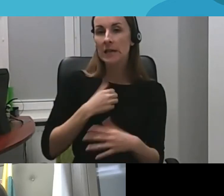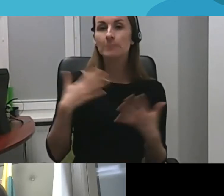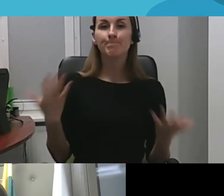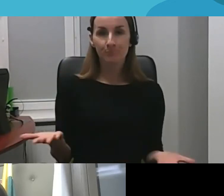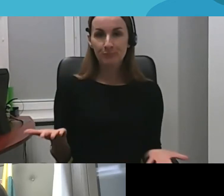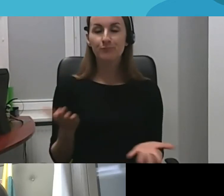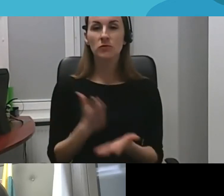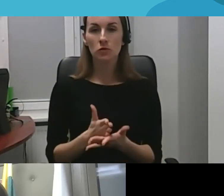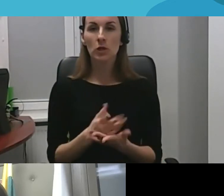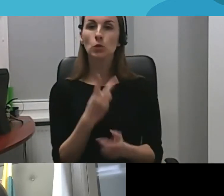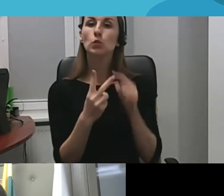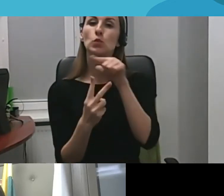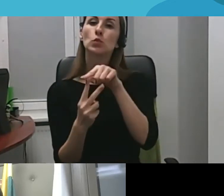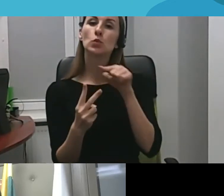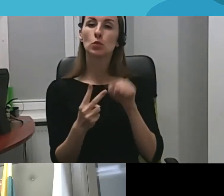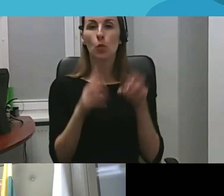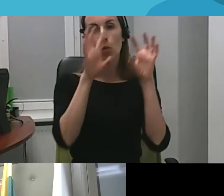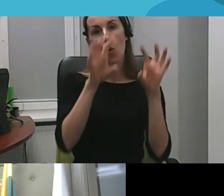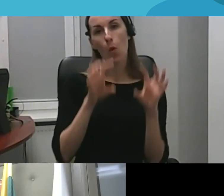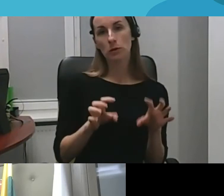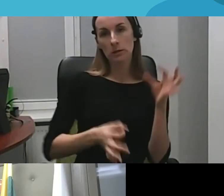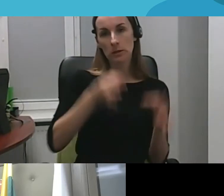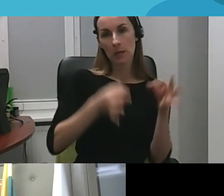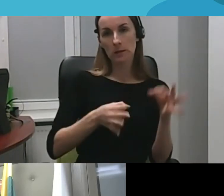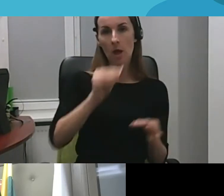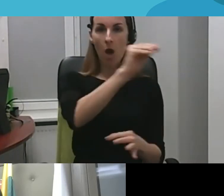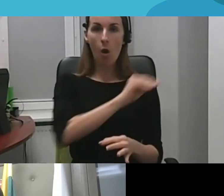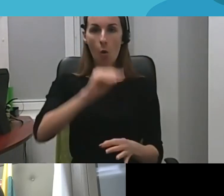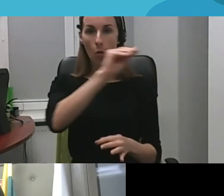courts in Europe who